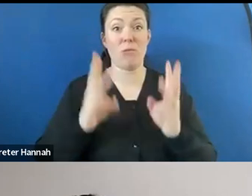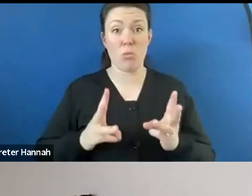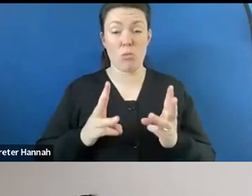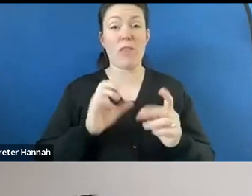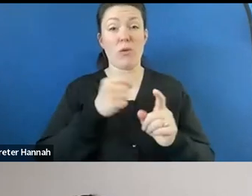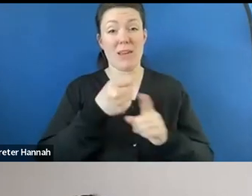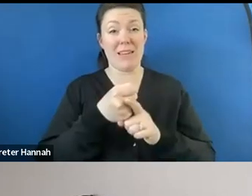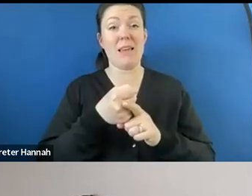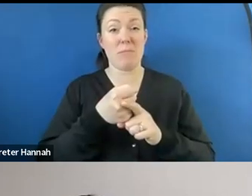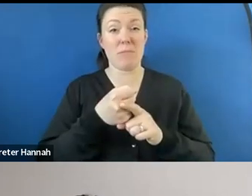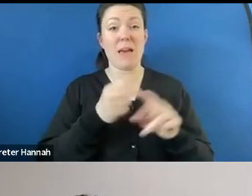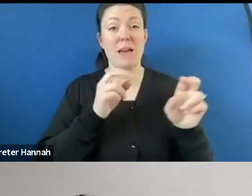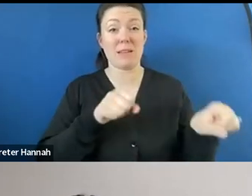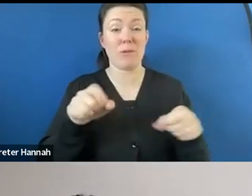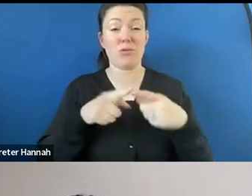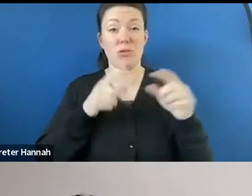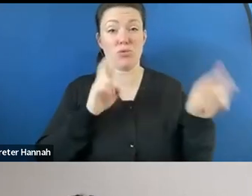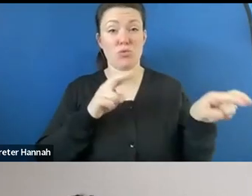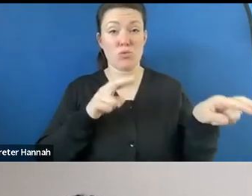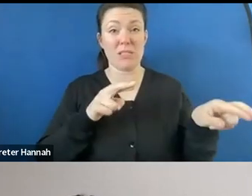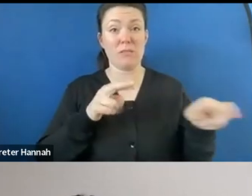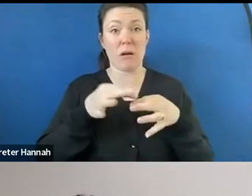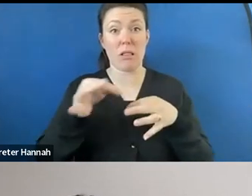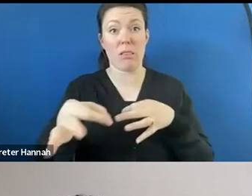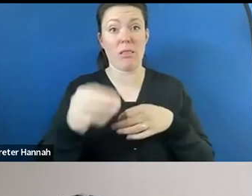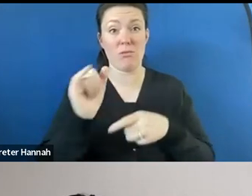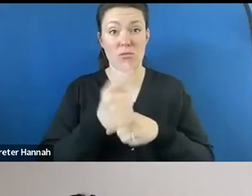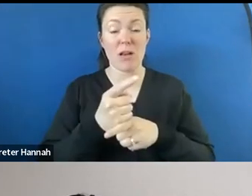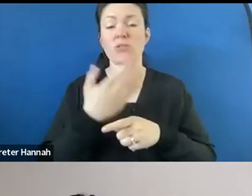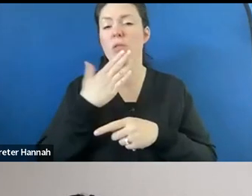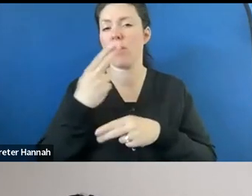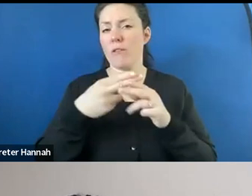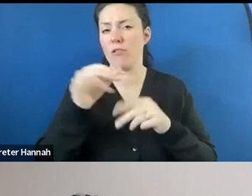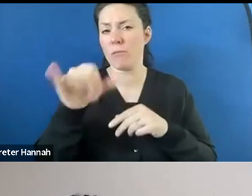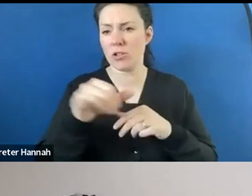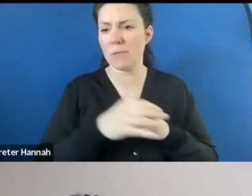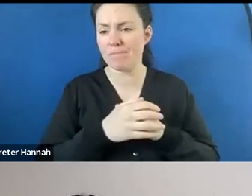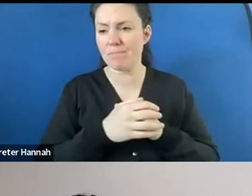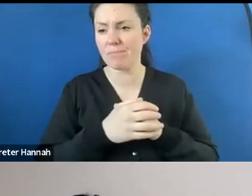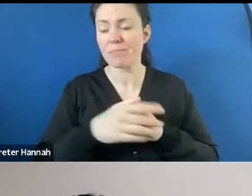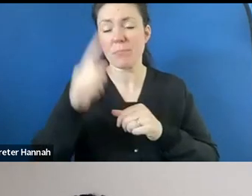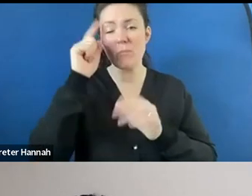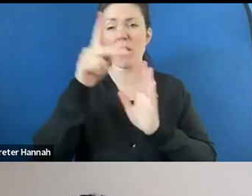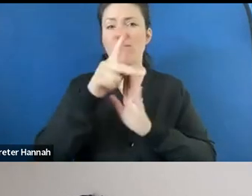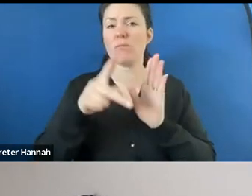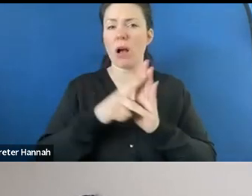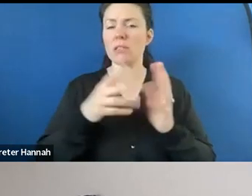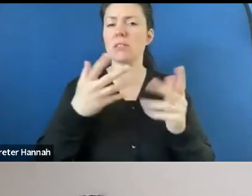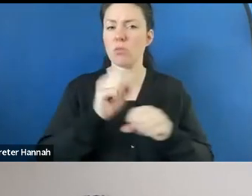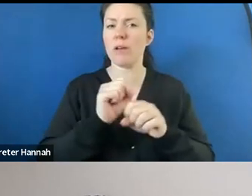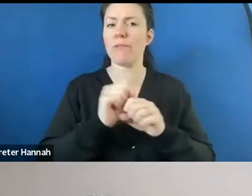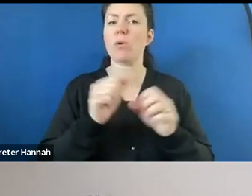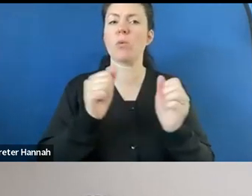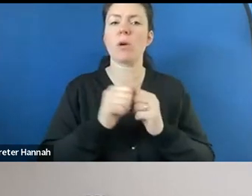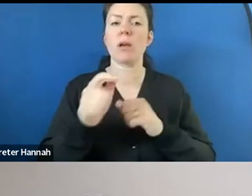spaces, and how can we help to account for that. So just thank you for bringing that part up. When it comes to policies, we have worked with, particularly